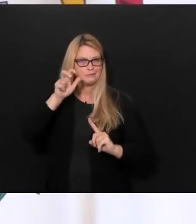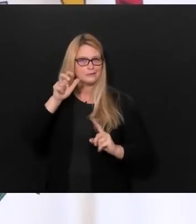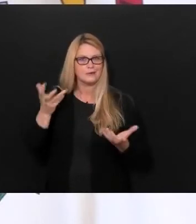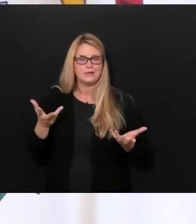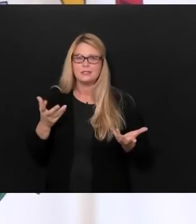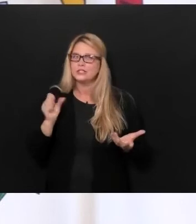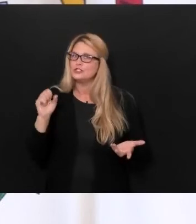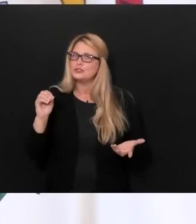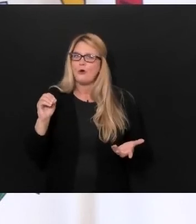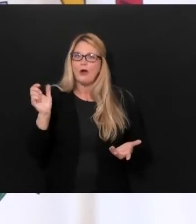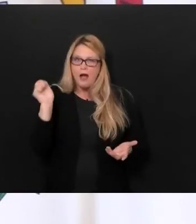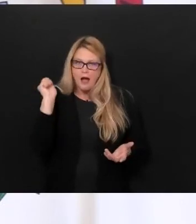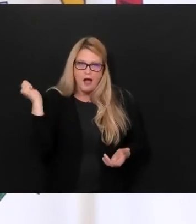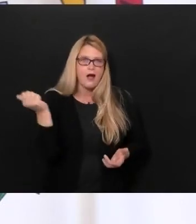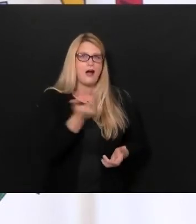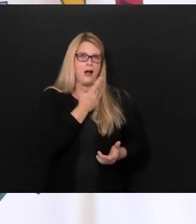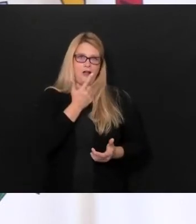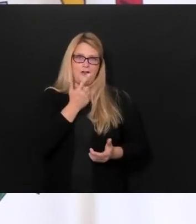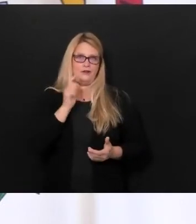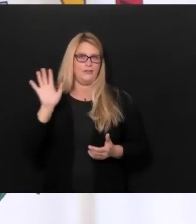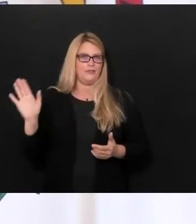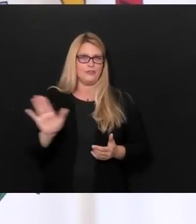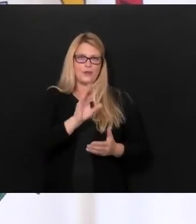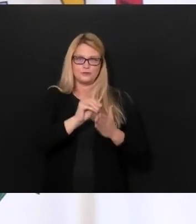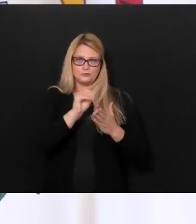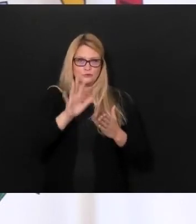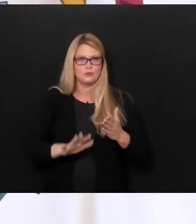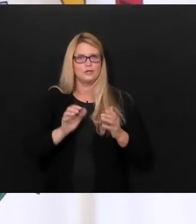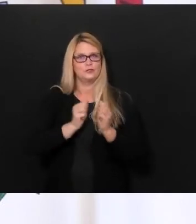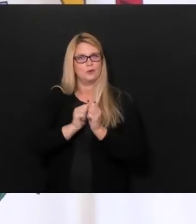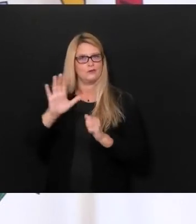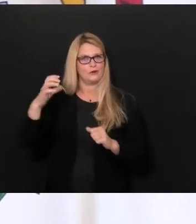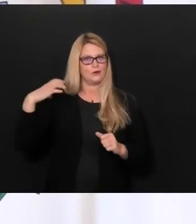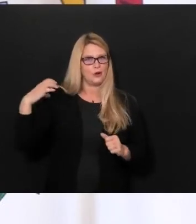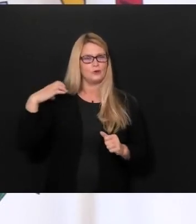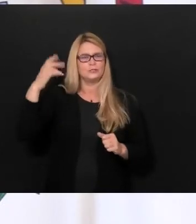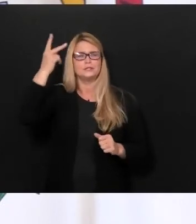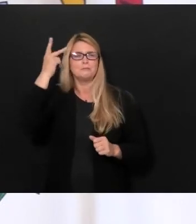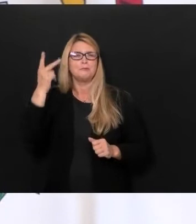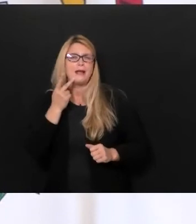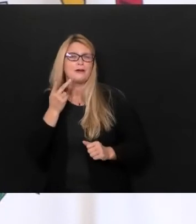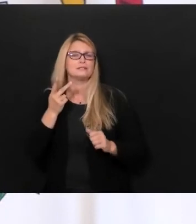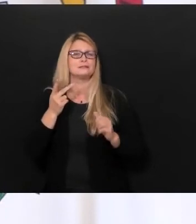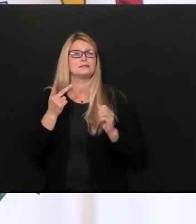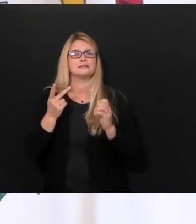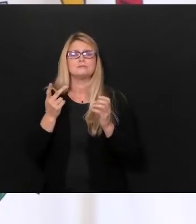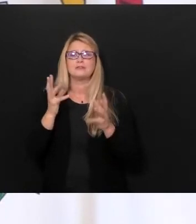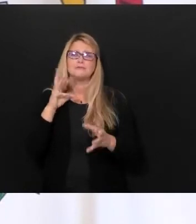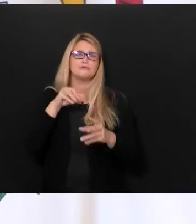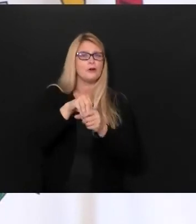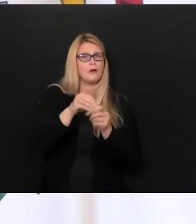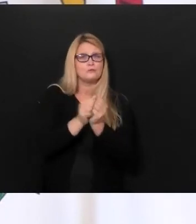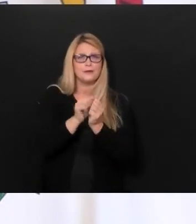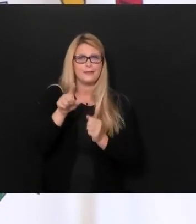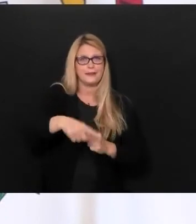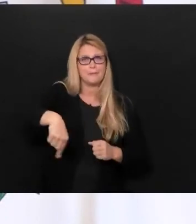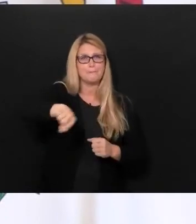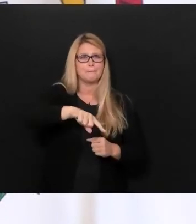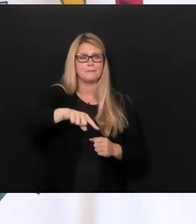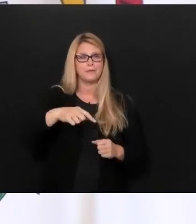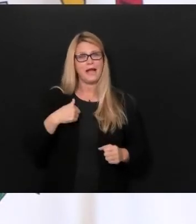all these kids and everything, and their coaches and all the people and their parents that go in and put all these licks in,